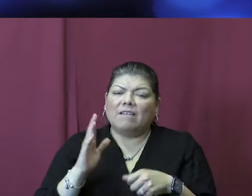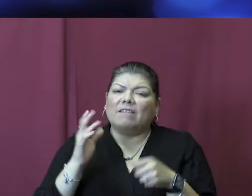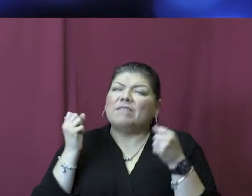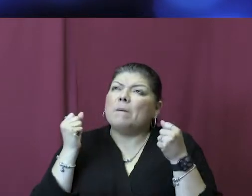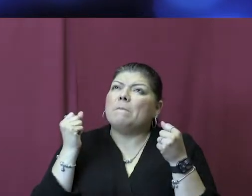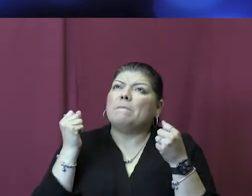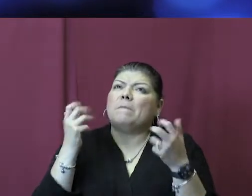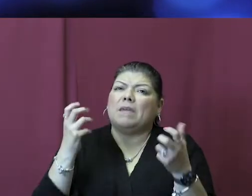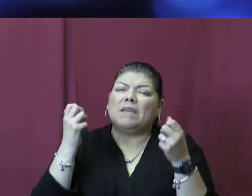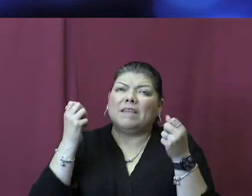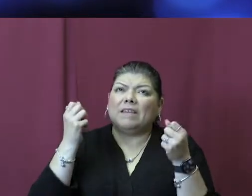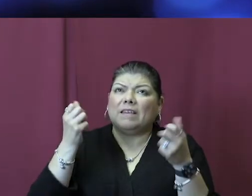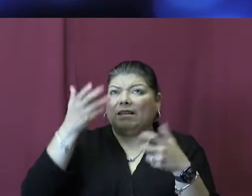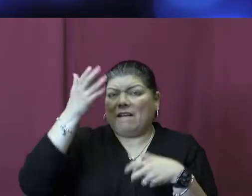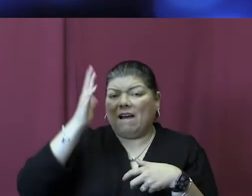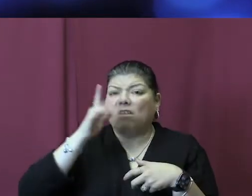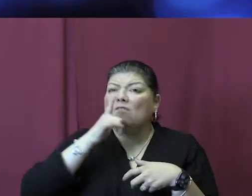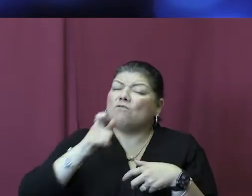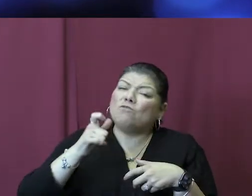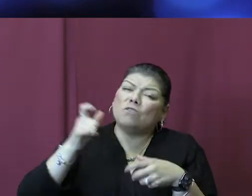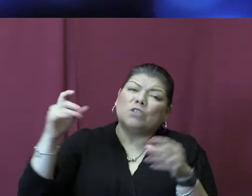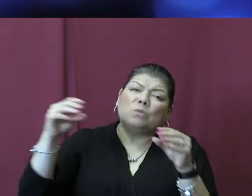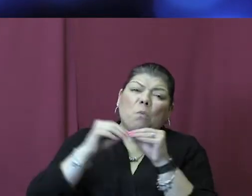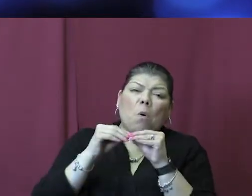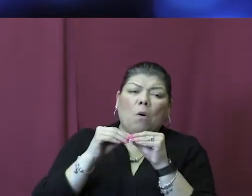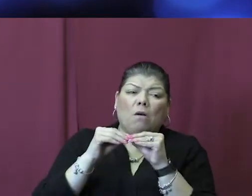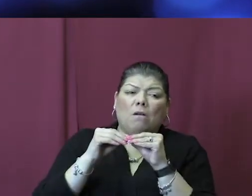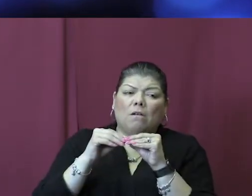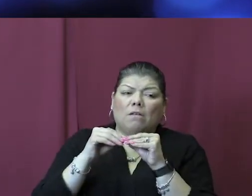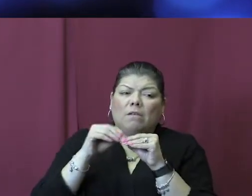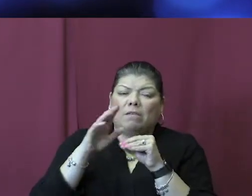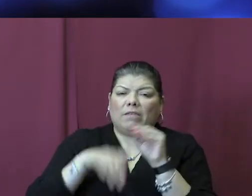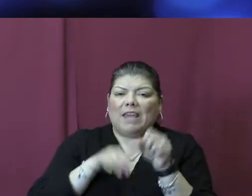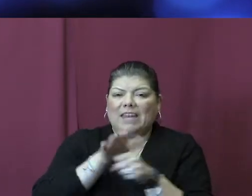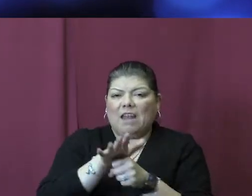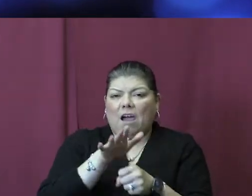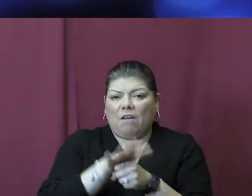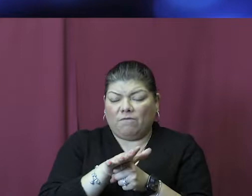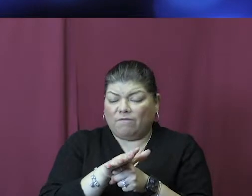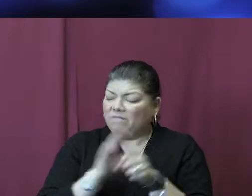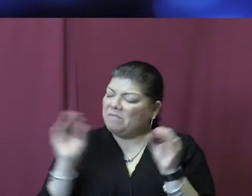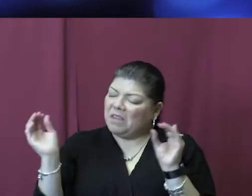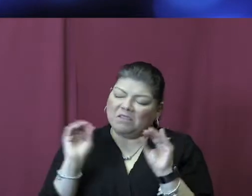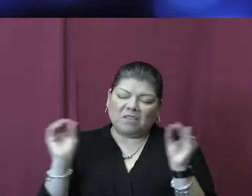God, the God who is more than enough. There's